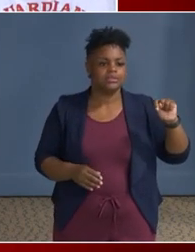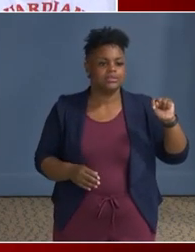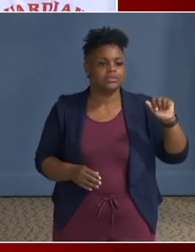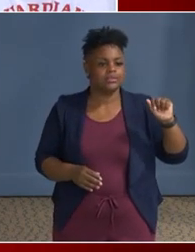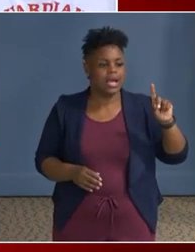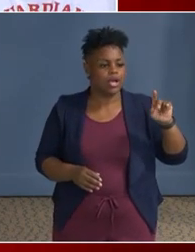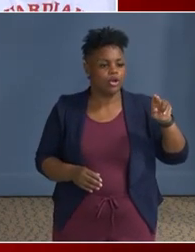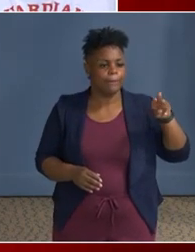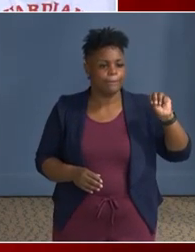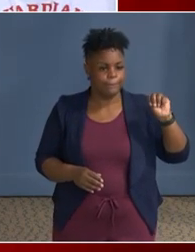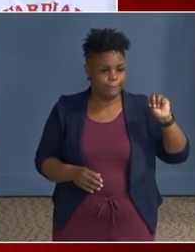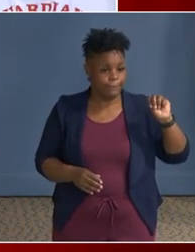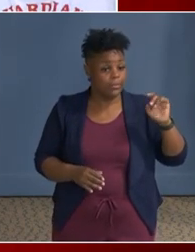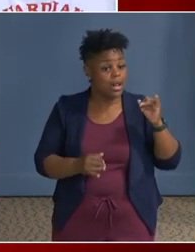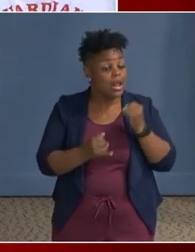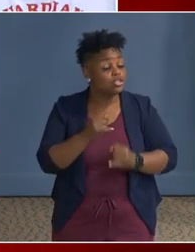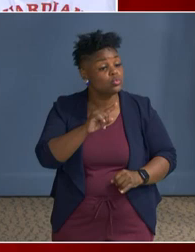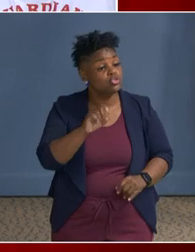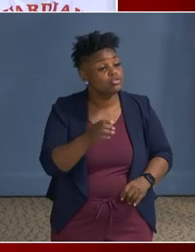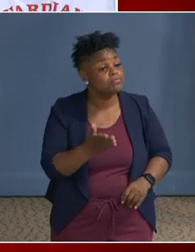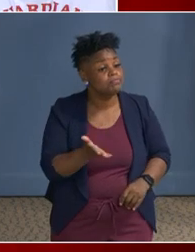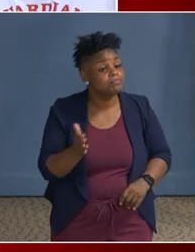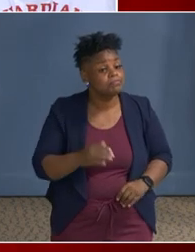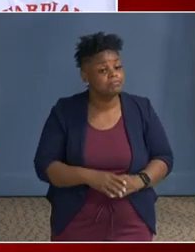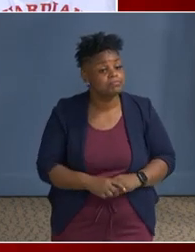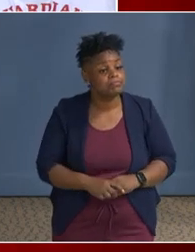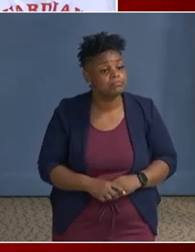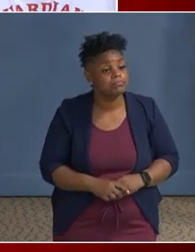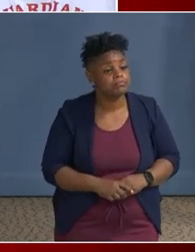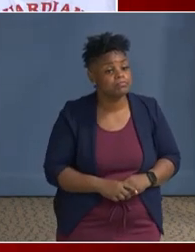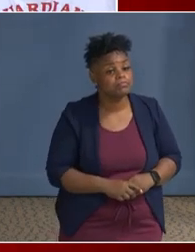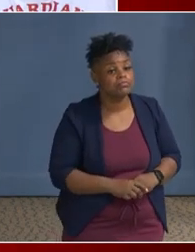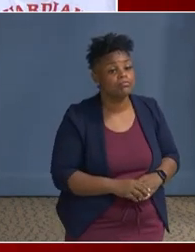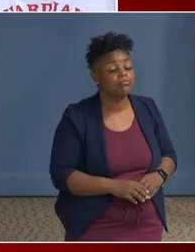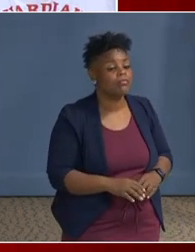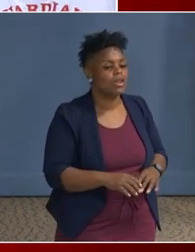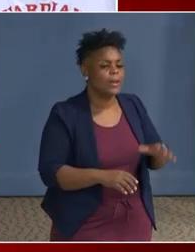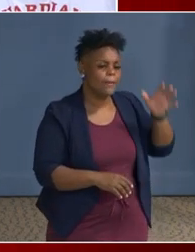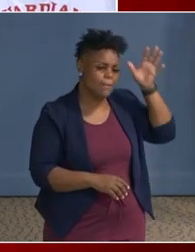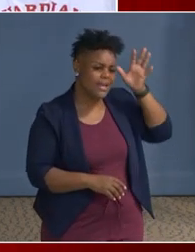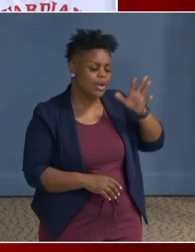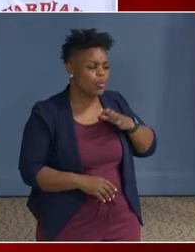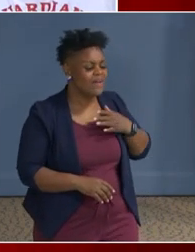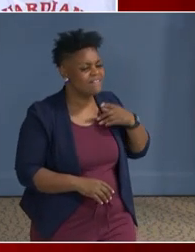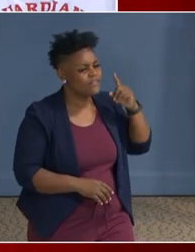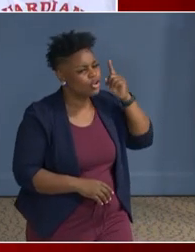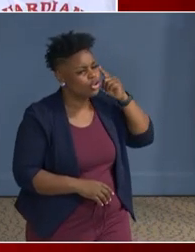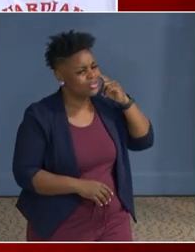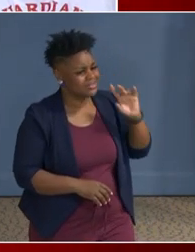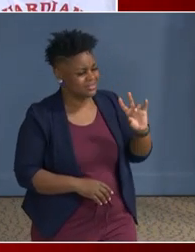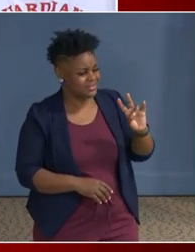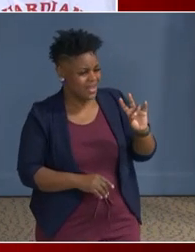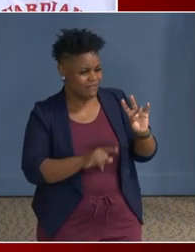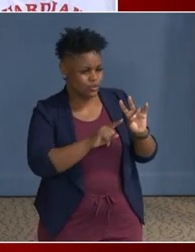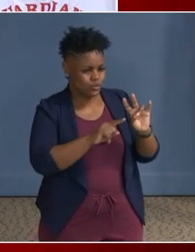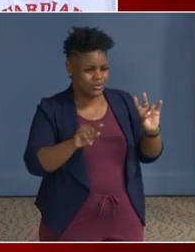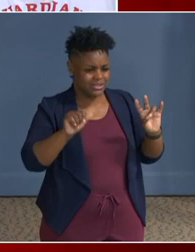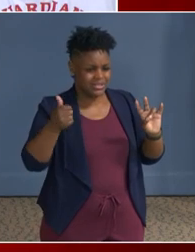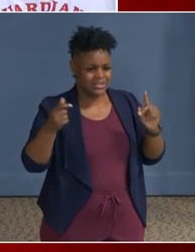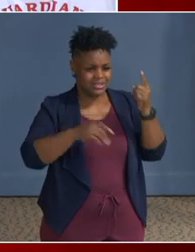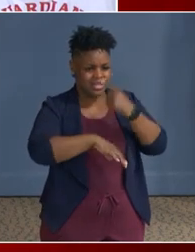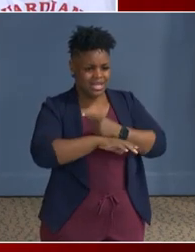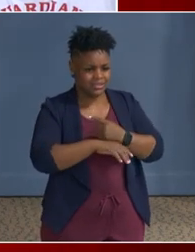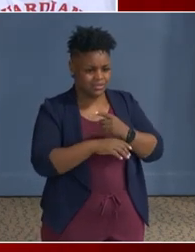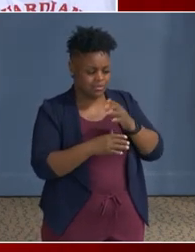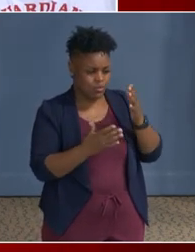All right, last question. We've heard some anecdotal reports of 7 to 10 day waits for coronavirus test results.